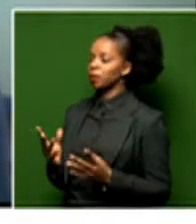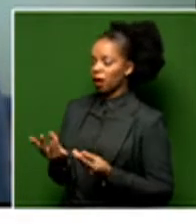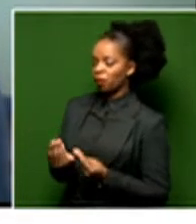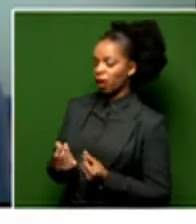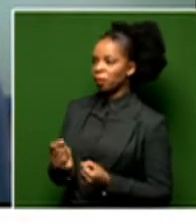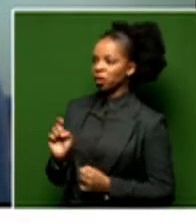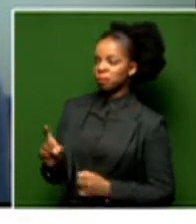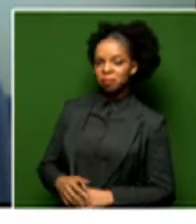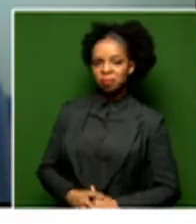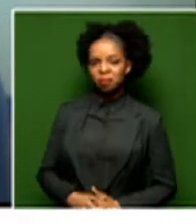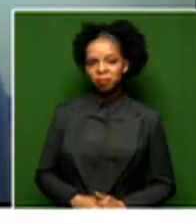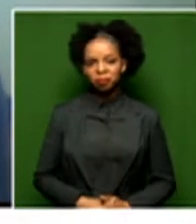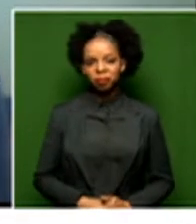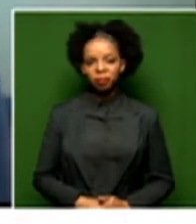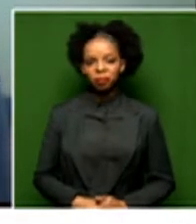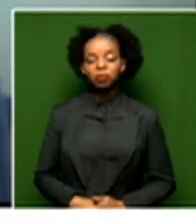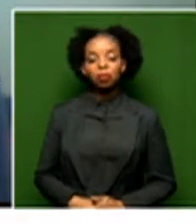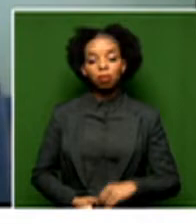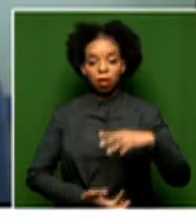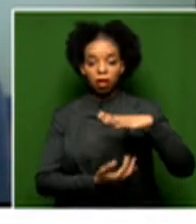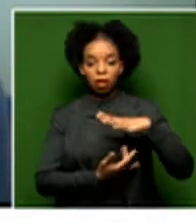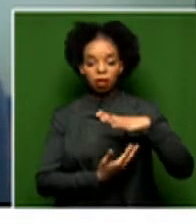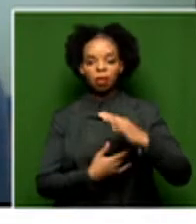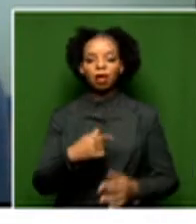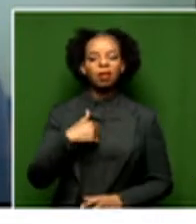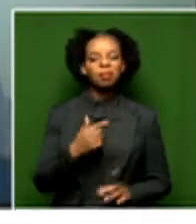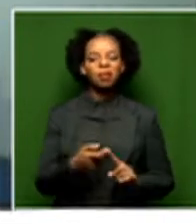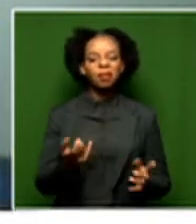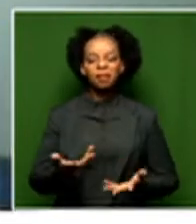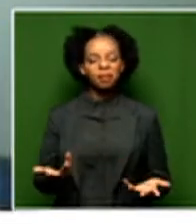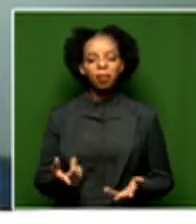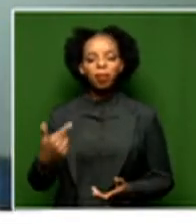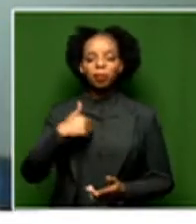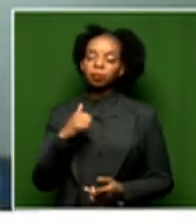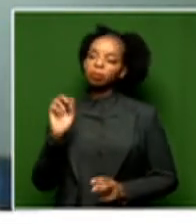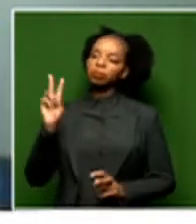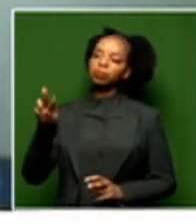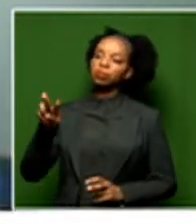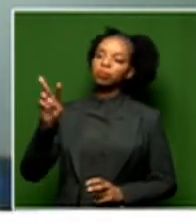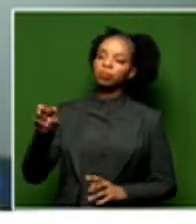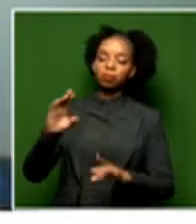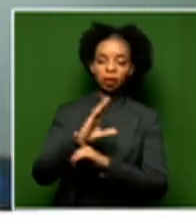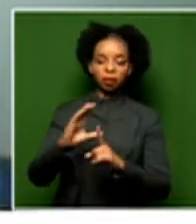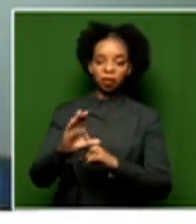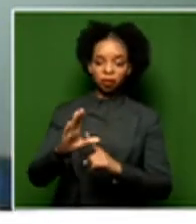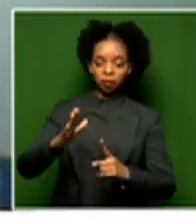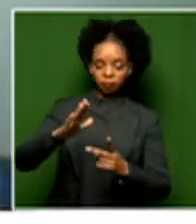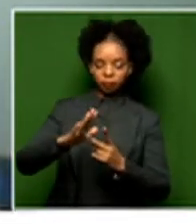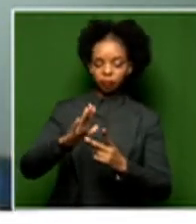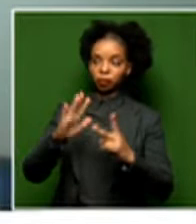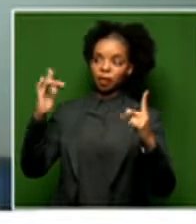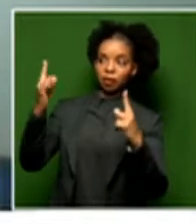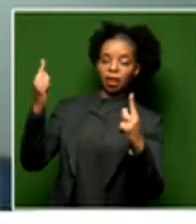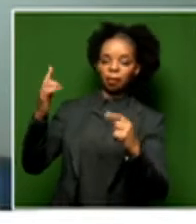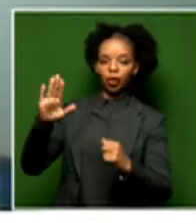use? The inspiration comes from the preservation of the culture and celebrating the culture.